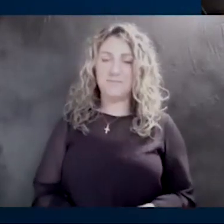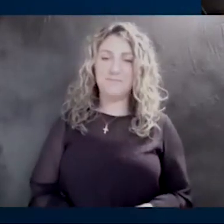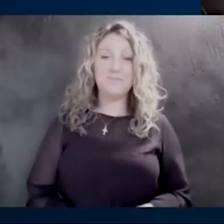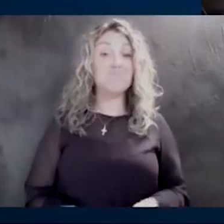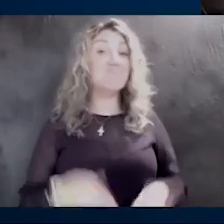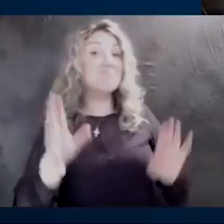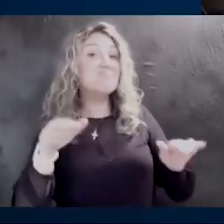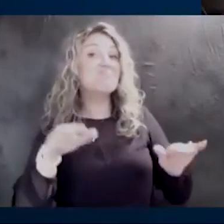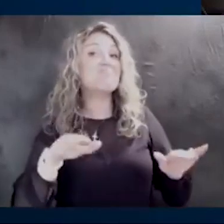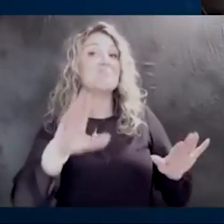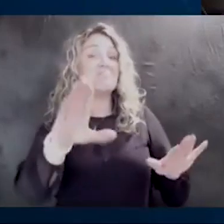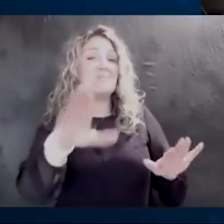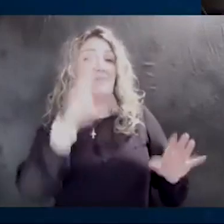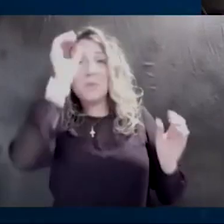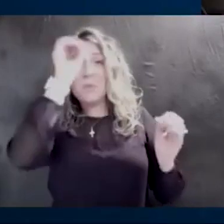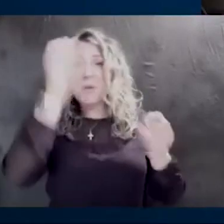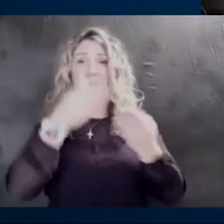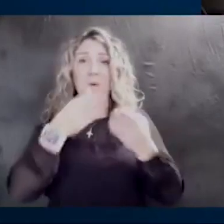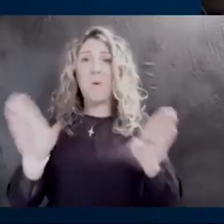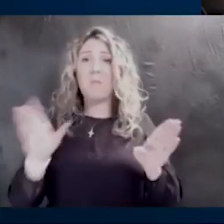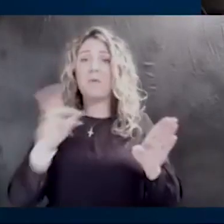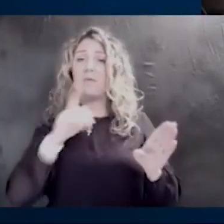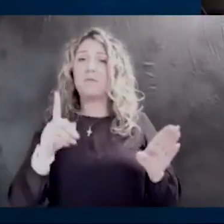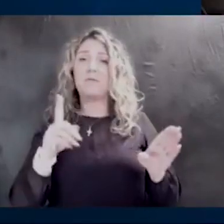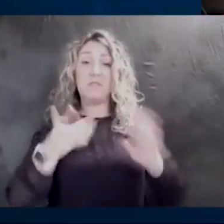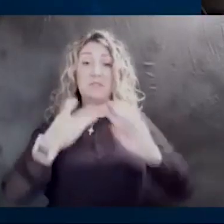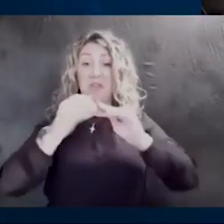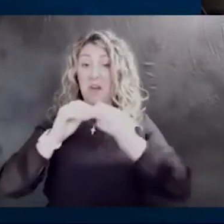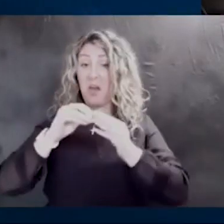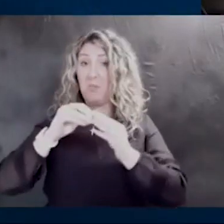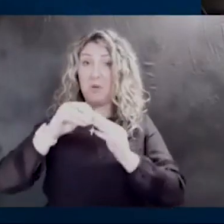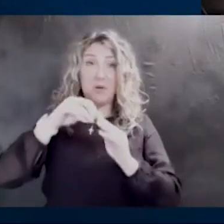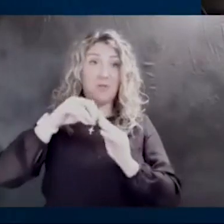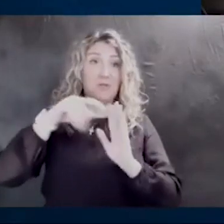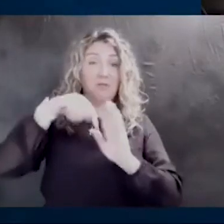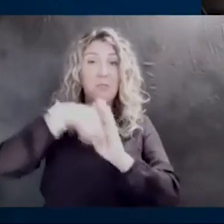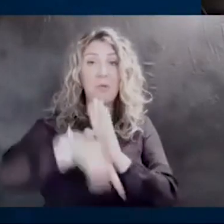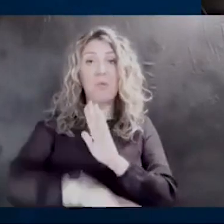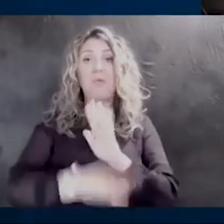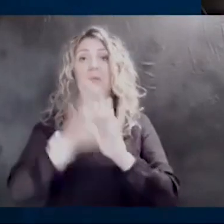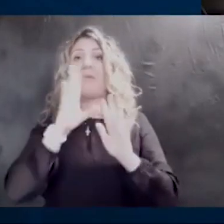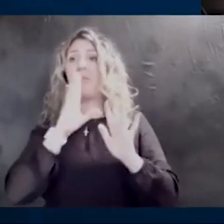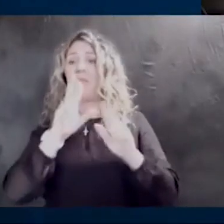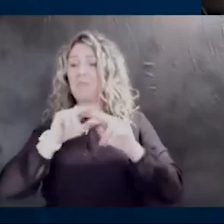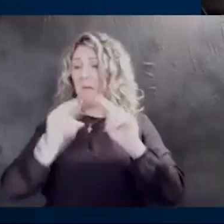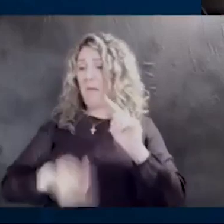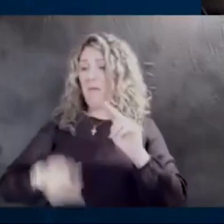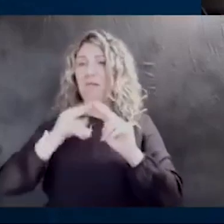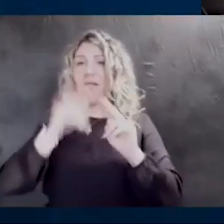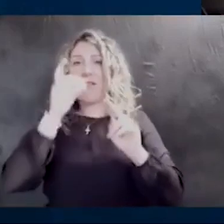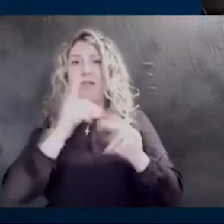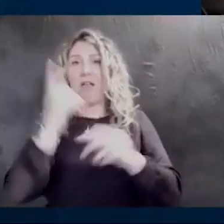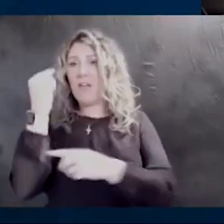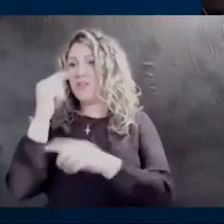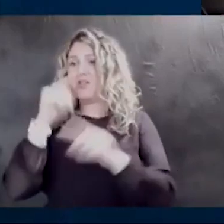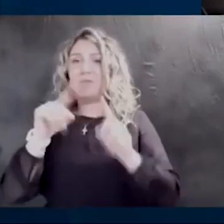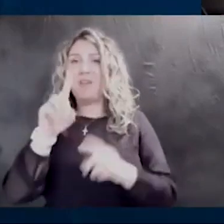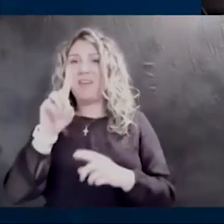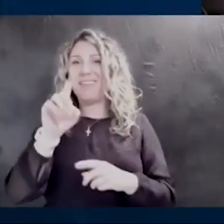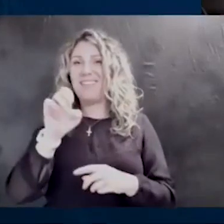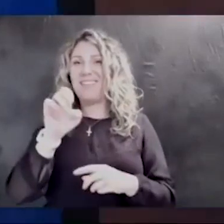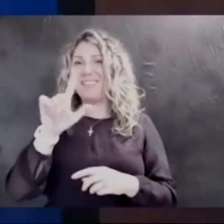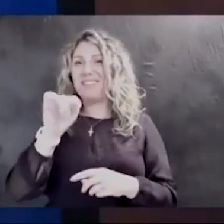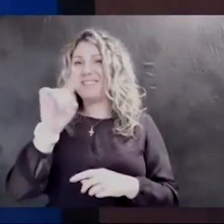Reopenings, et cetera. Numbers went down during schools getting more open last year. The problem is the Delta virus is so darn